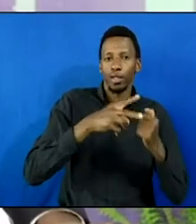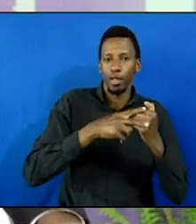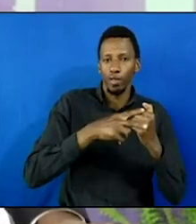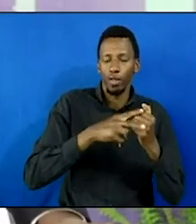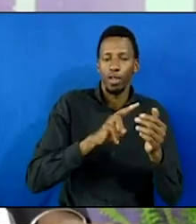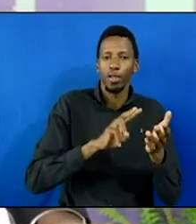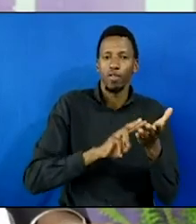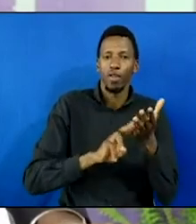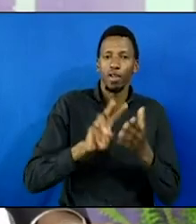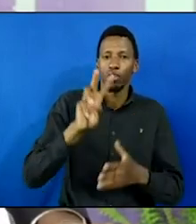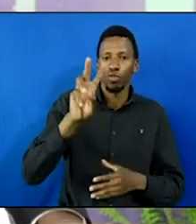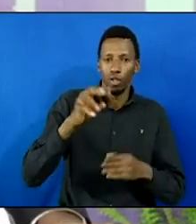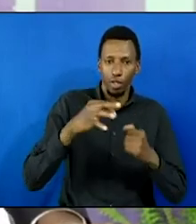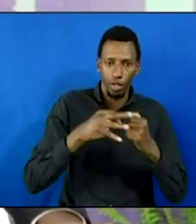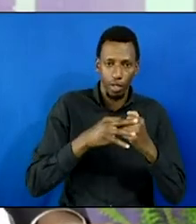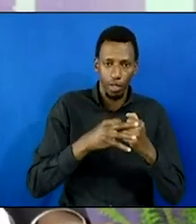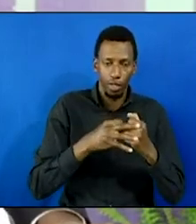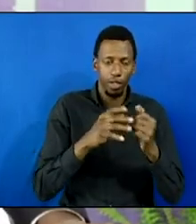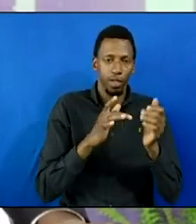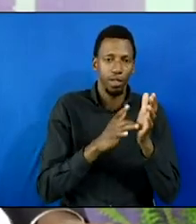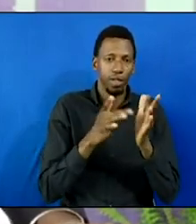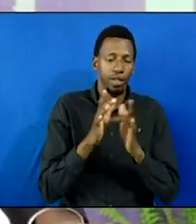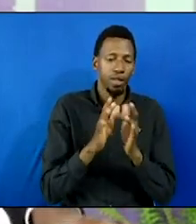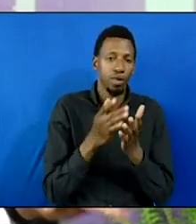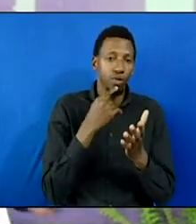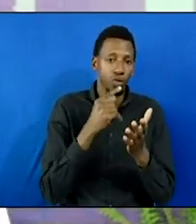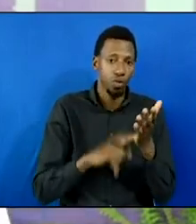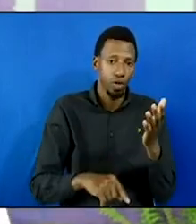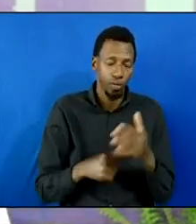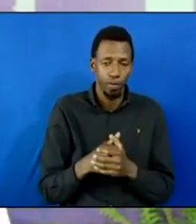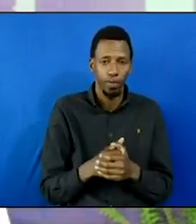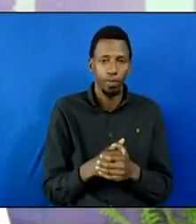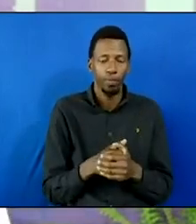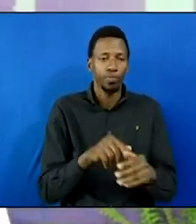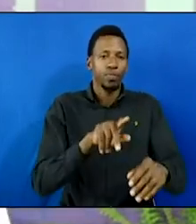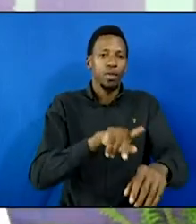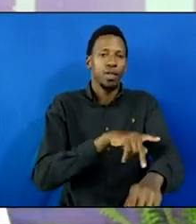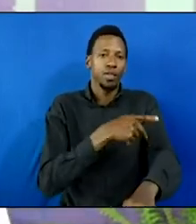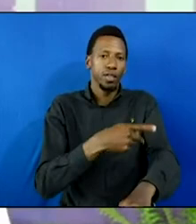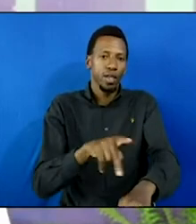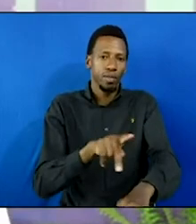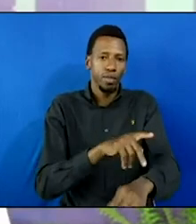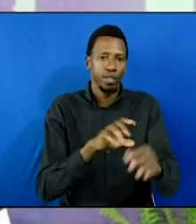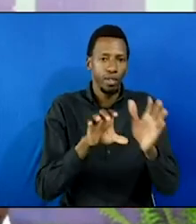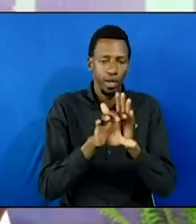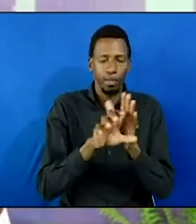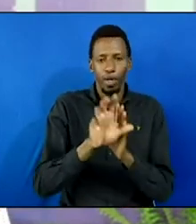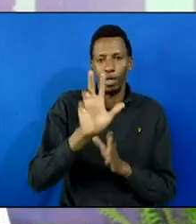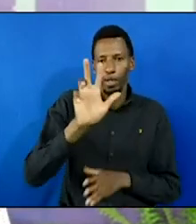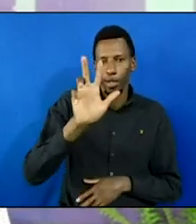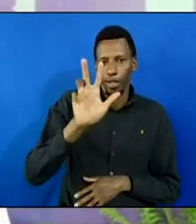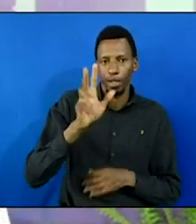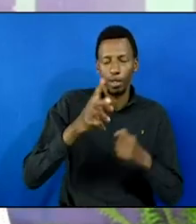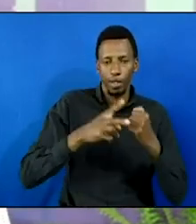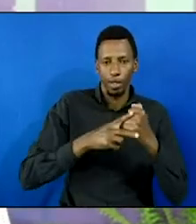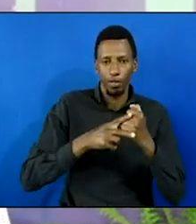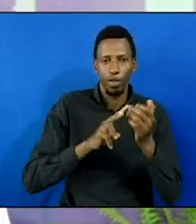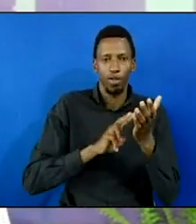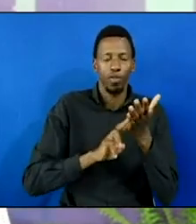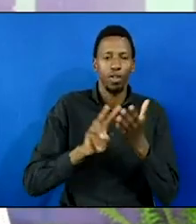28, the word of God says, you can read together with me, Psalms 37 and